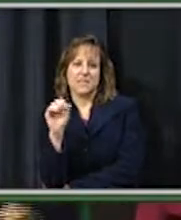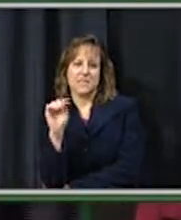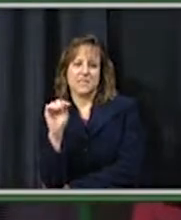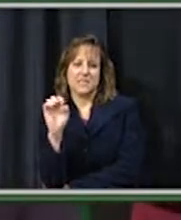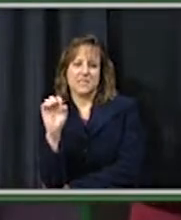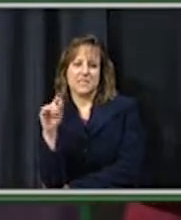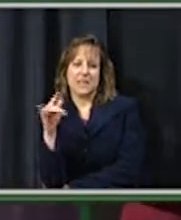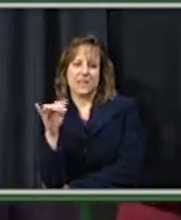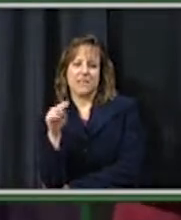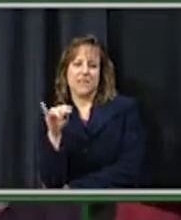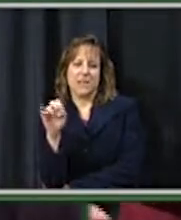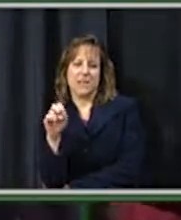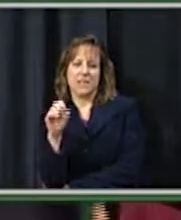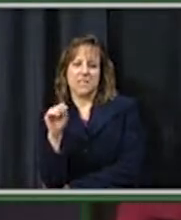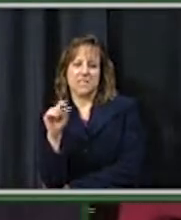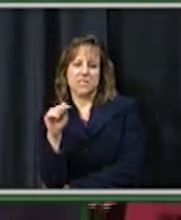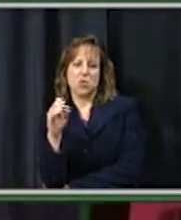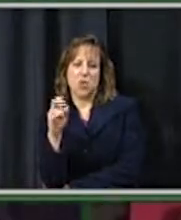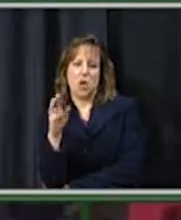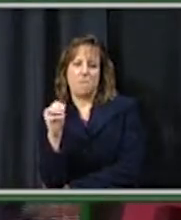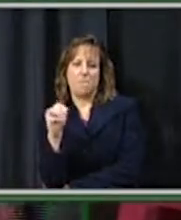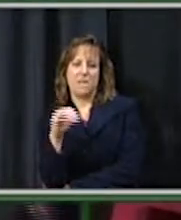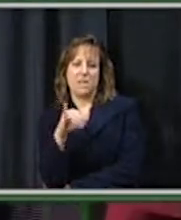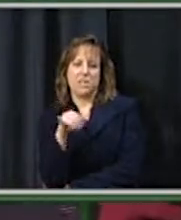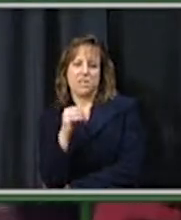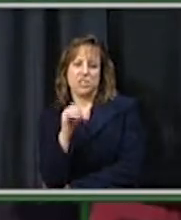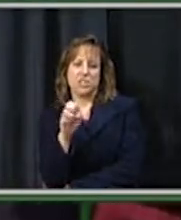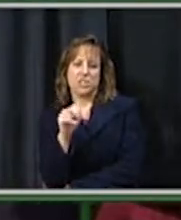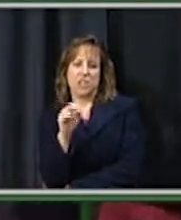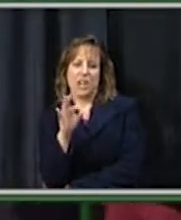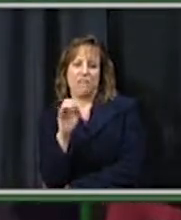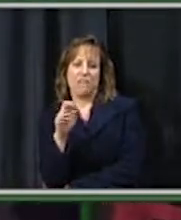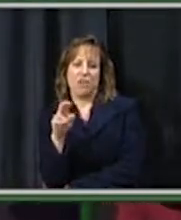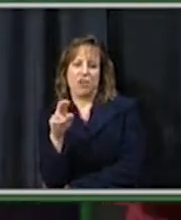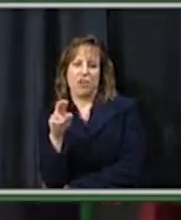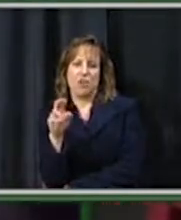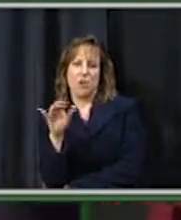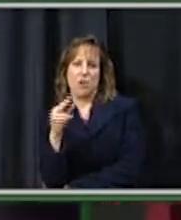Stephanie Storr. Jennifer Moy.